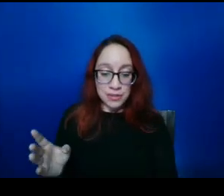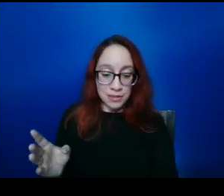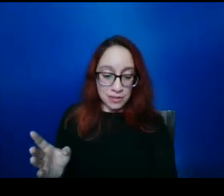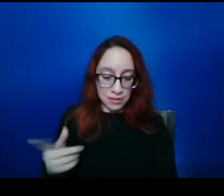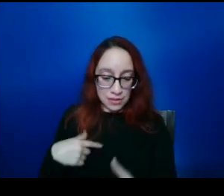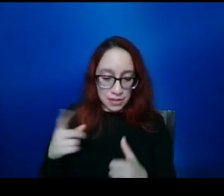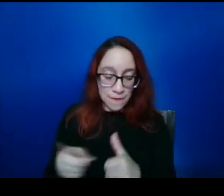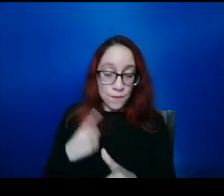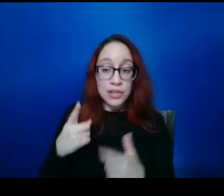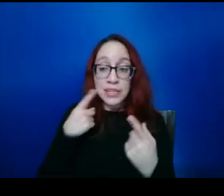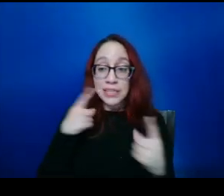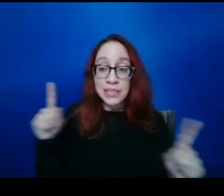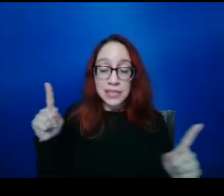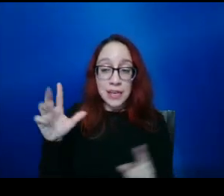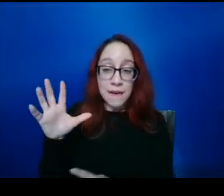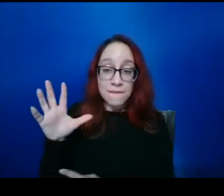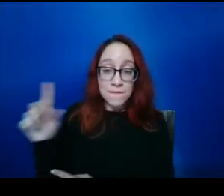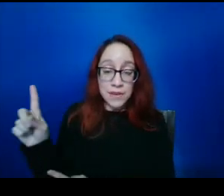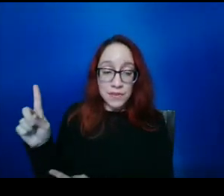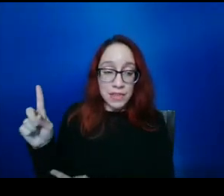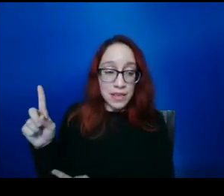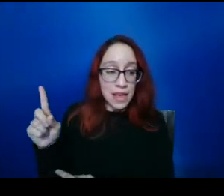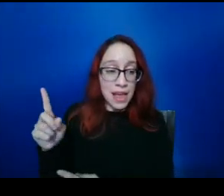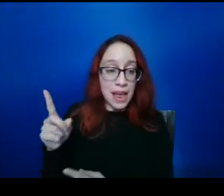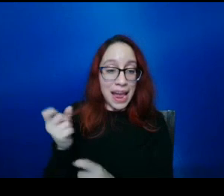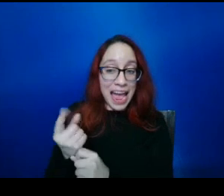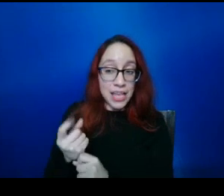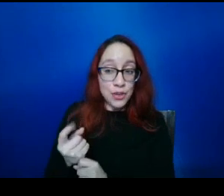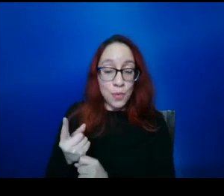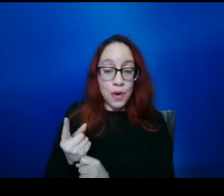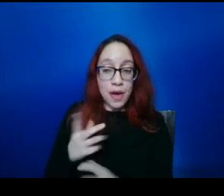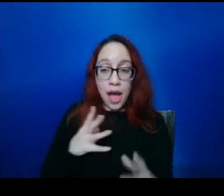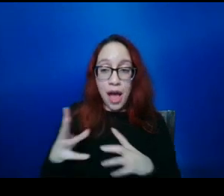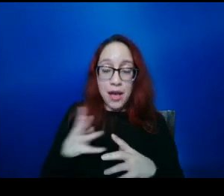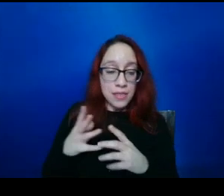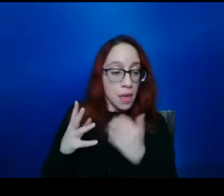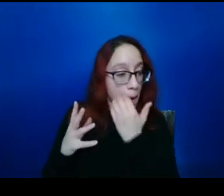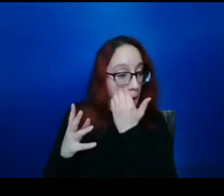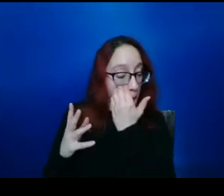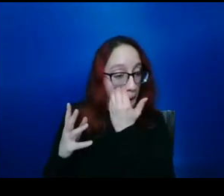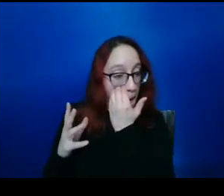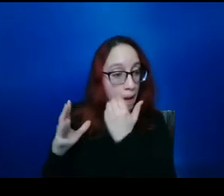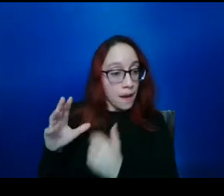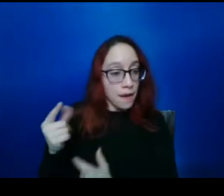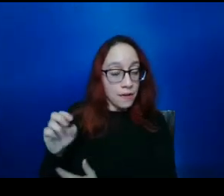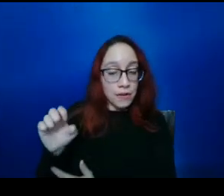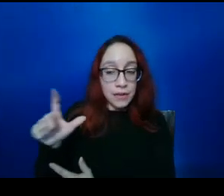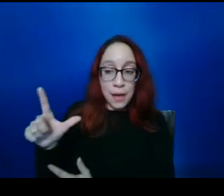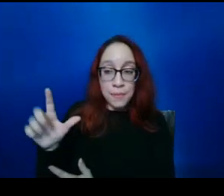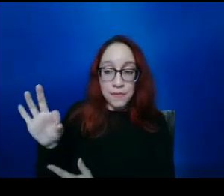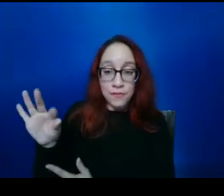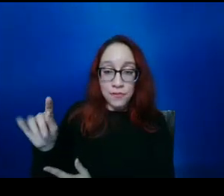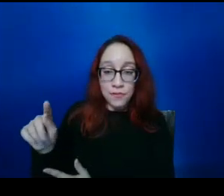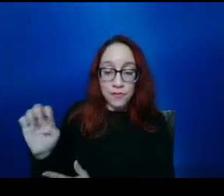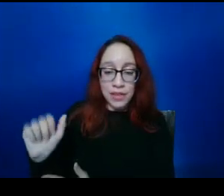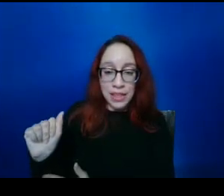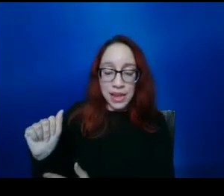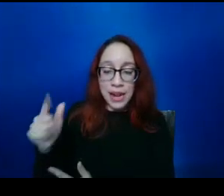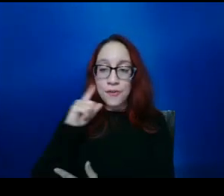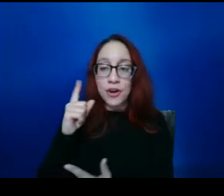is an announcement regarding the 51st Annual Holiday Parade Awards by Gabrielle Favita, Events Division Manager. So I'd like to call